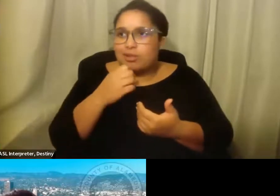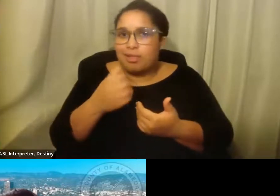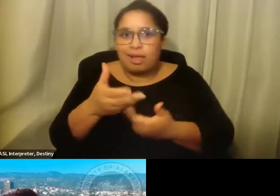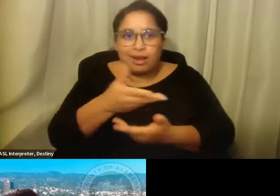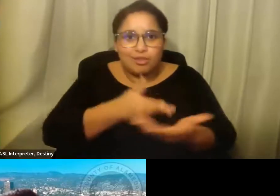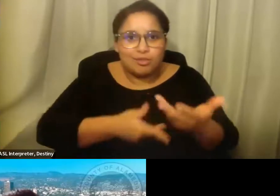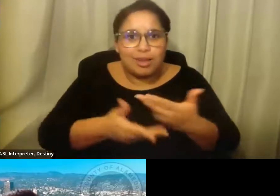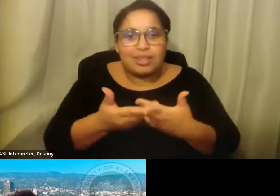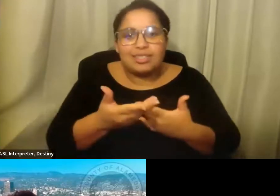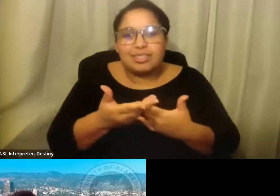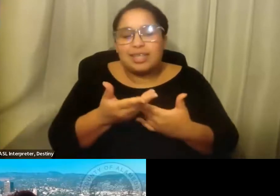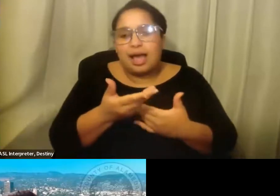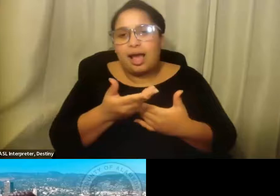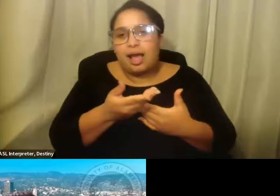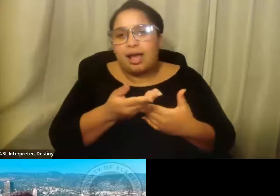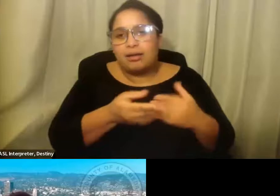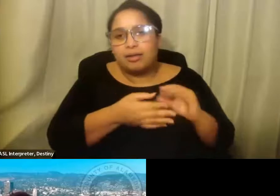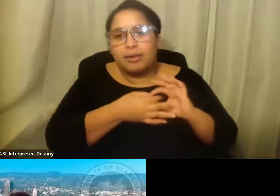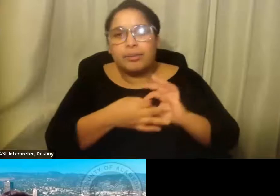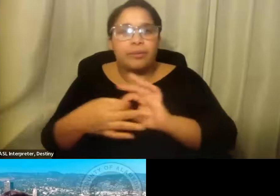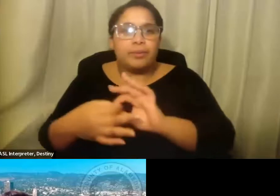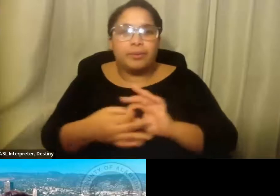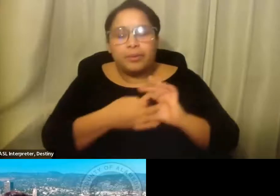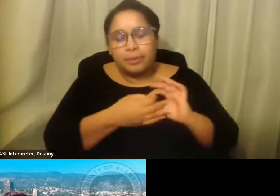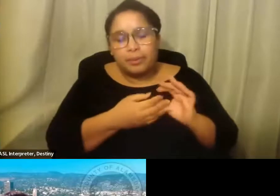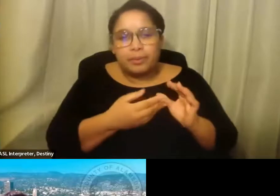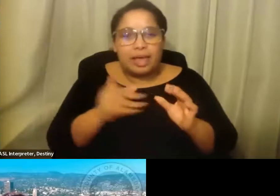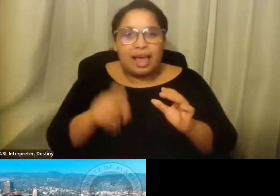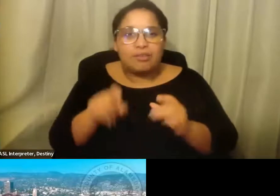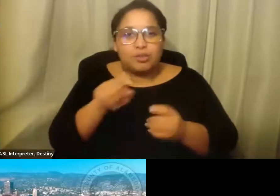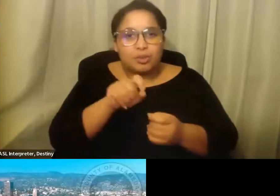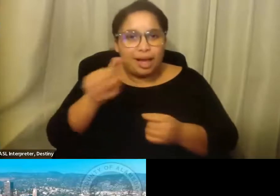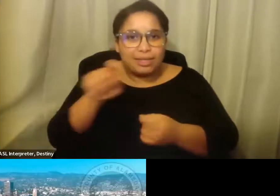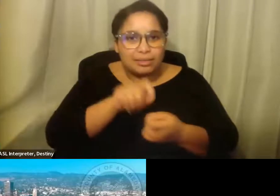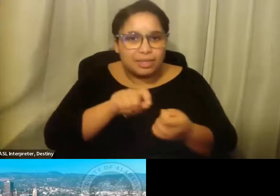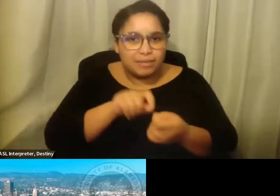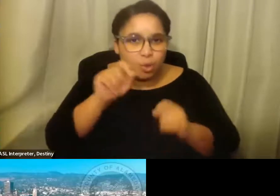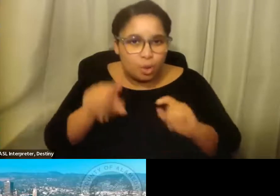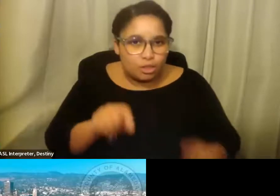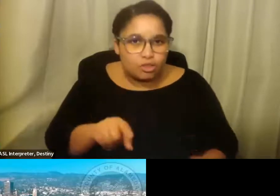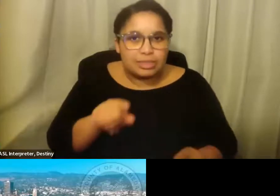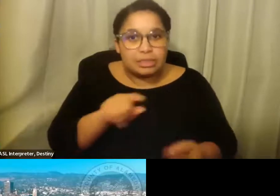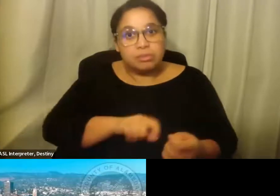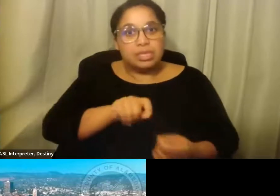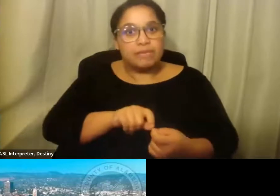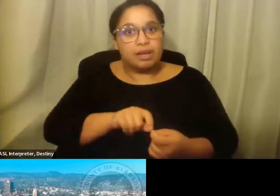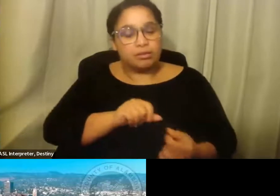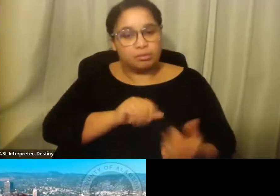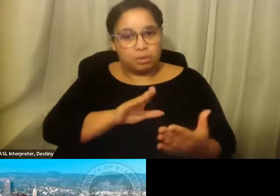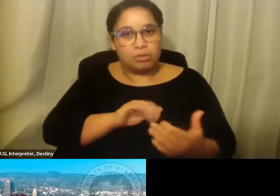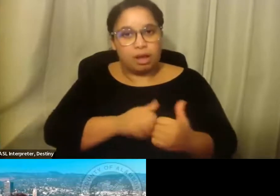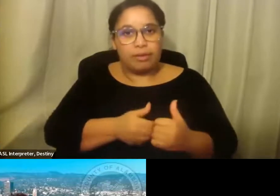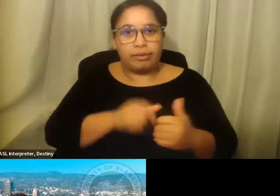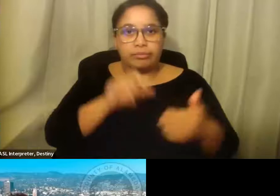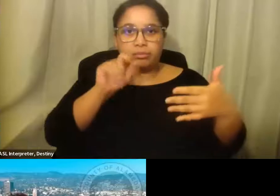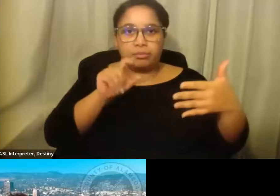that free-flowing interaction, because they have to ask certain questions in a certain way. And